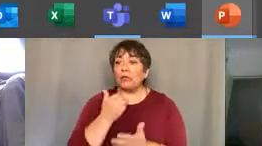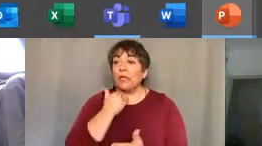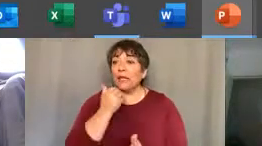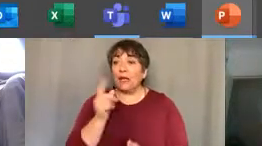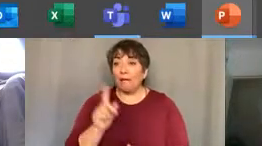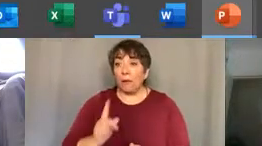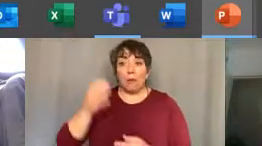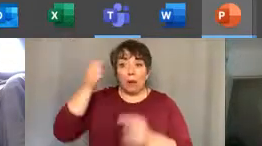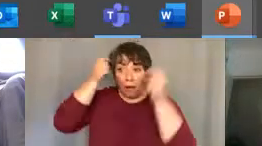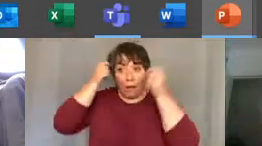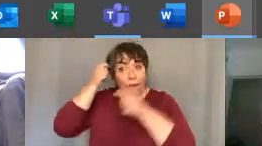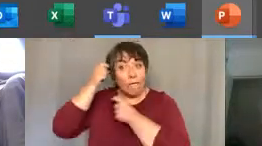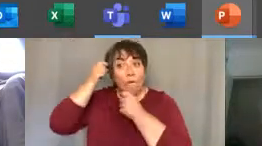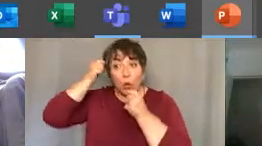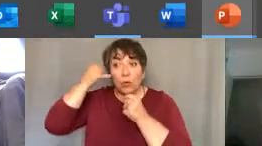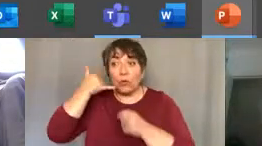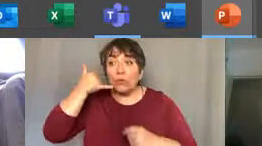patients.